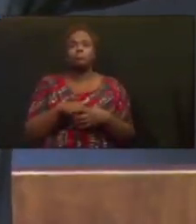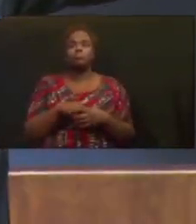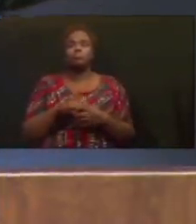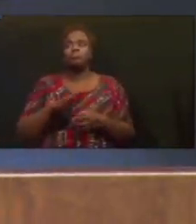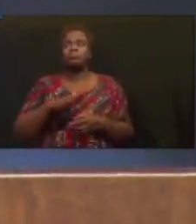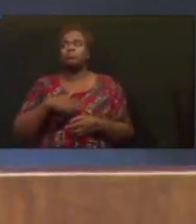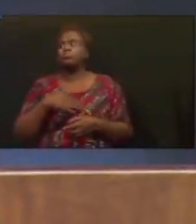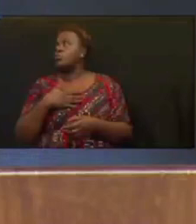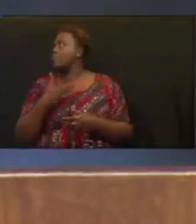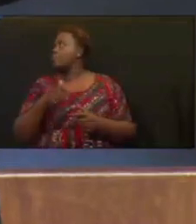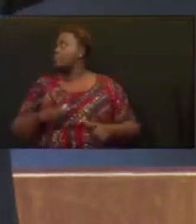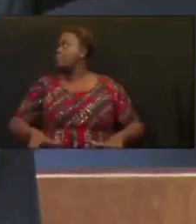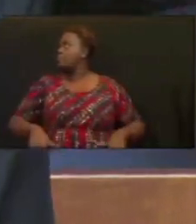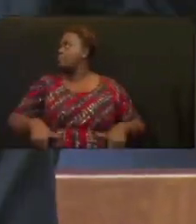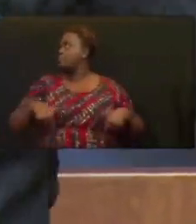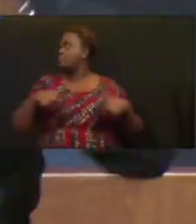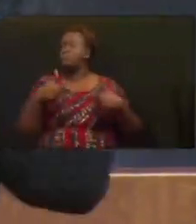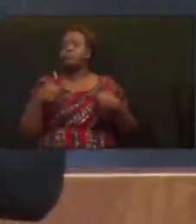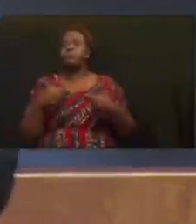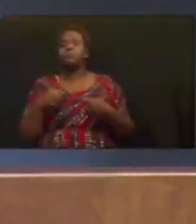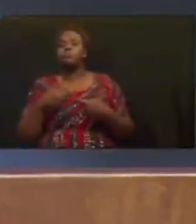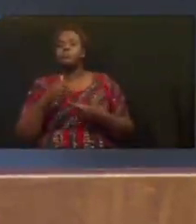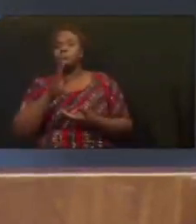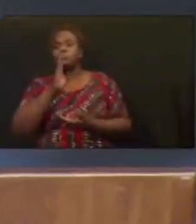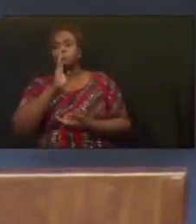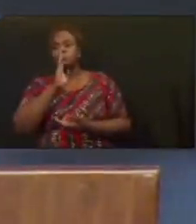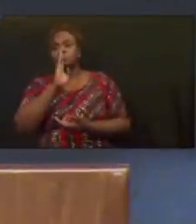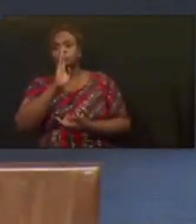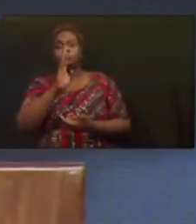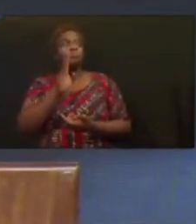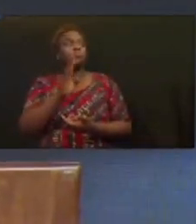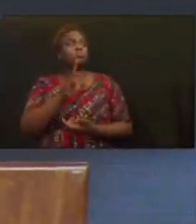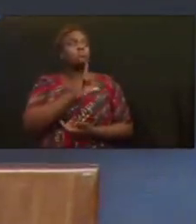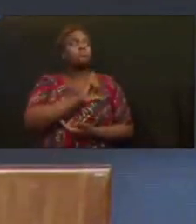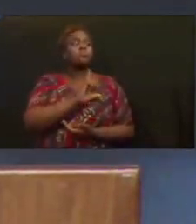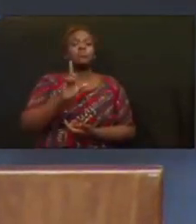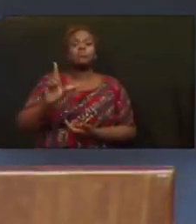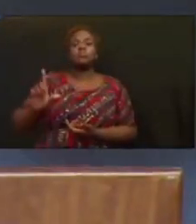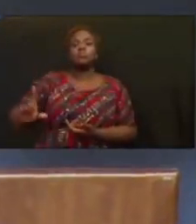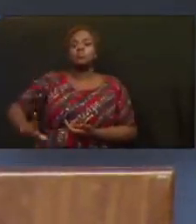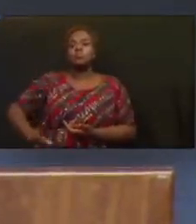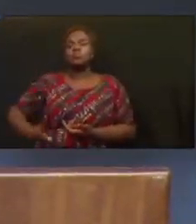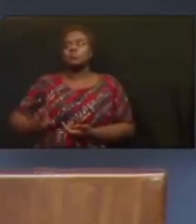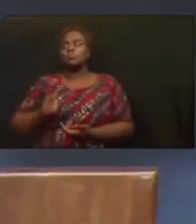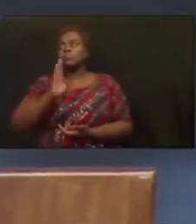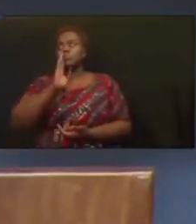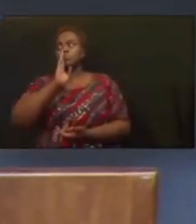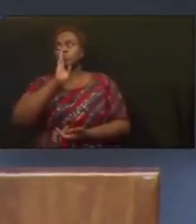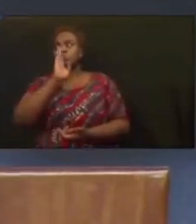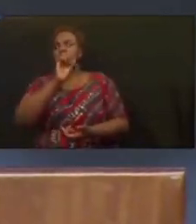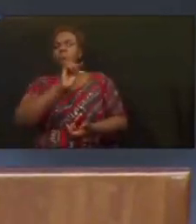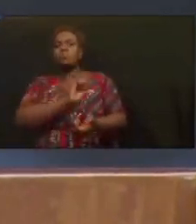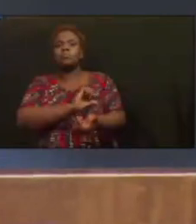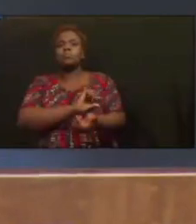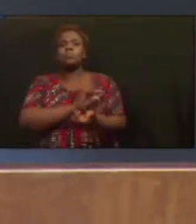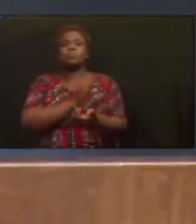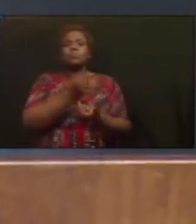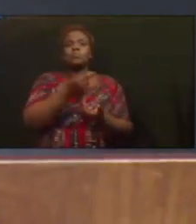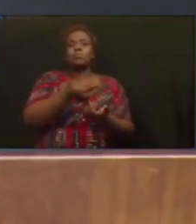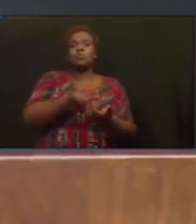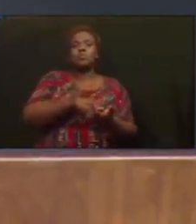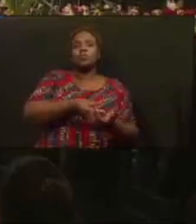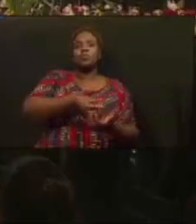In my life, Lord, be glorified,